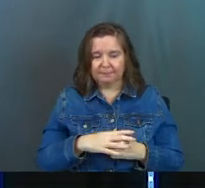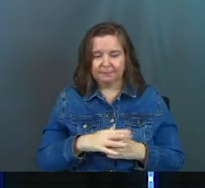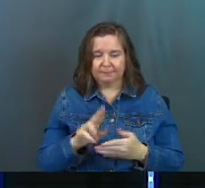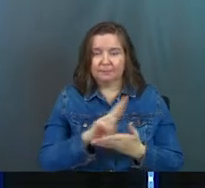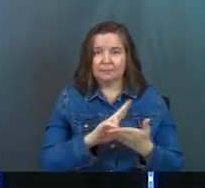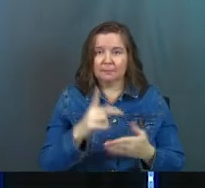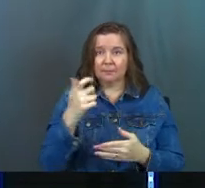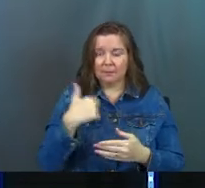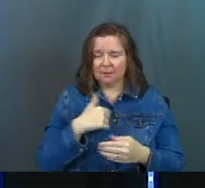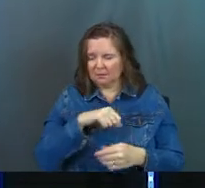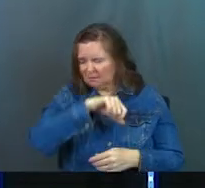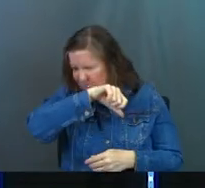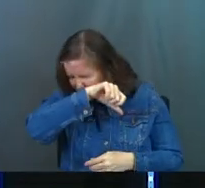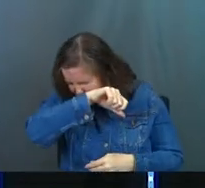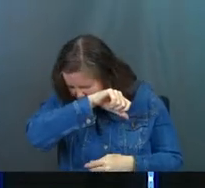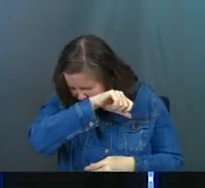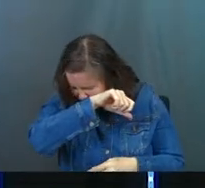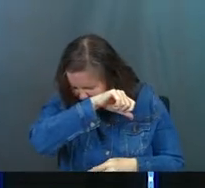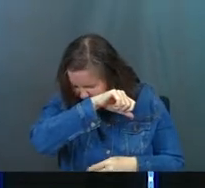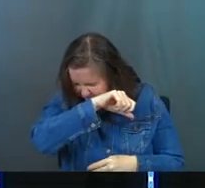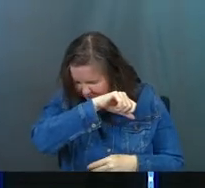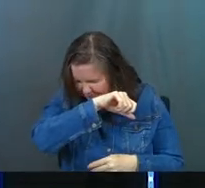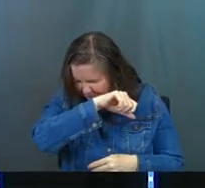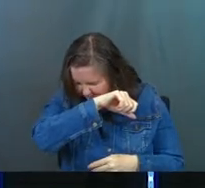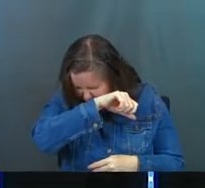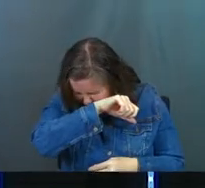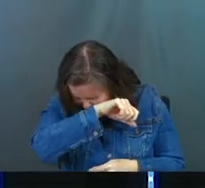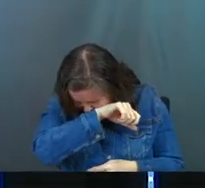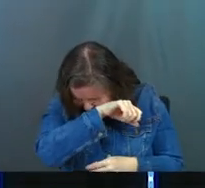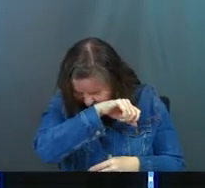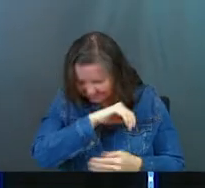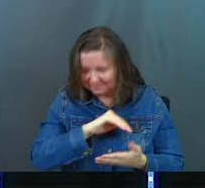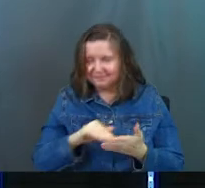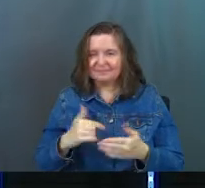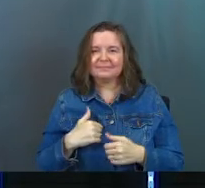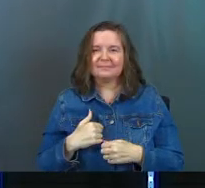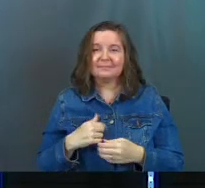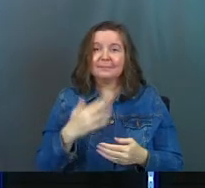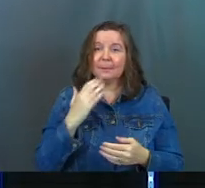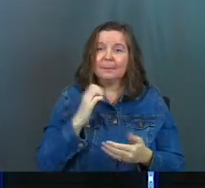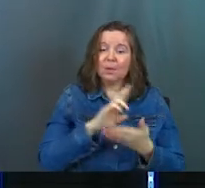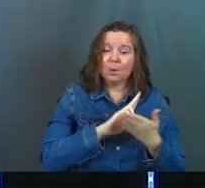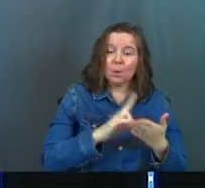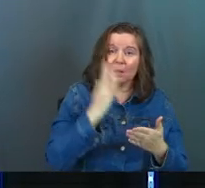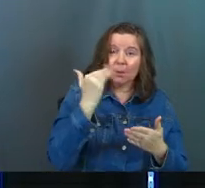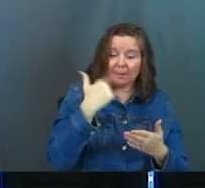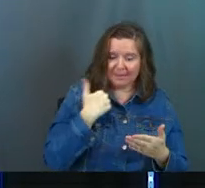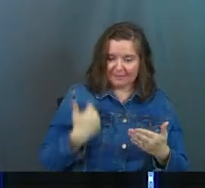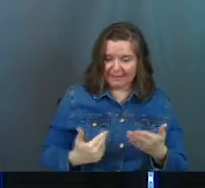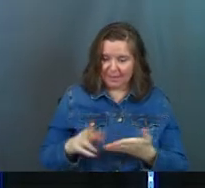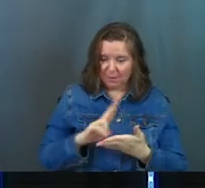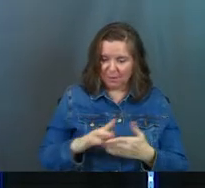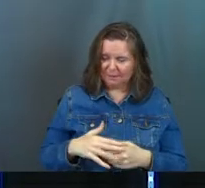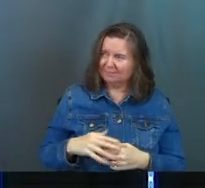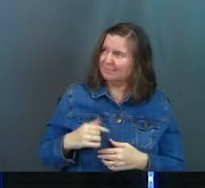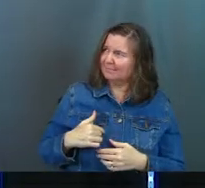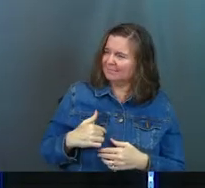be holy because I am holy. Yeah, right, God. Do you even know me?